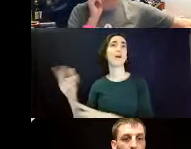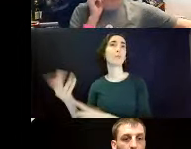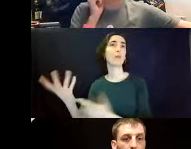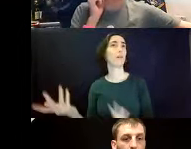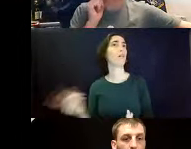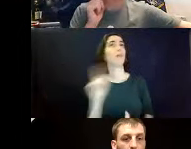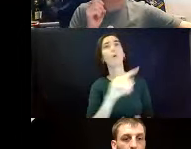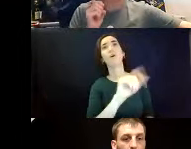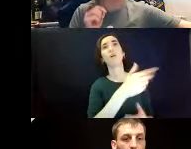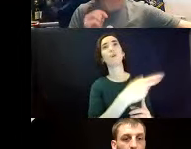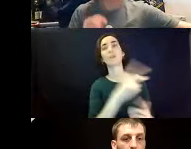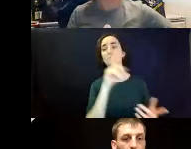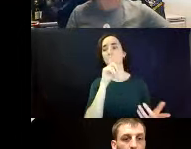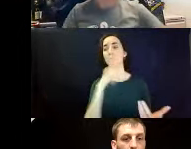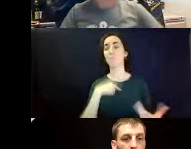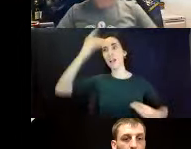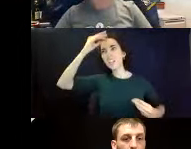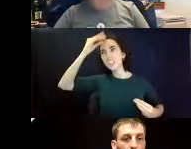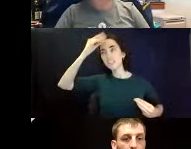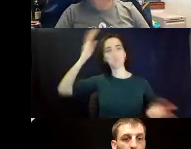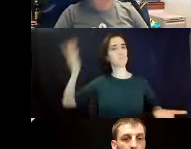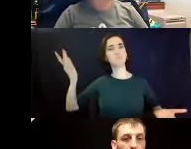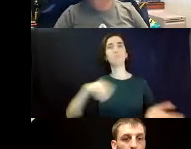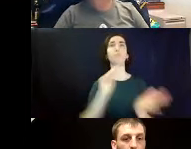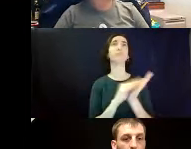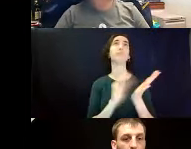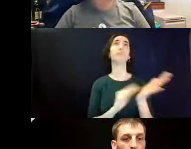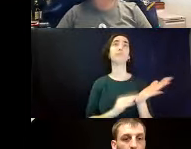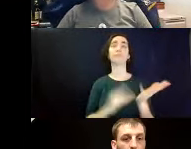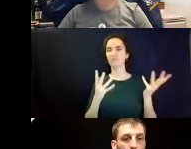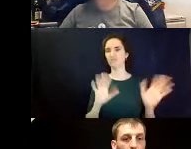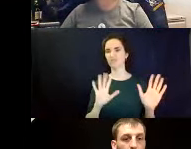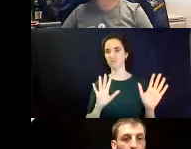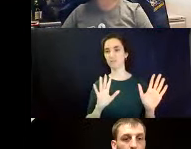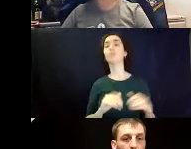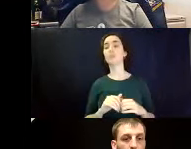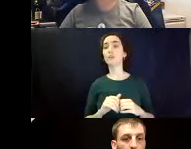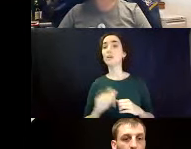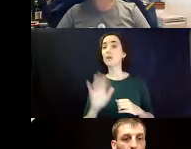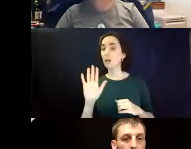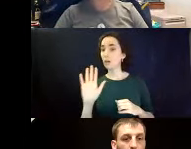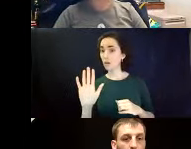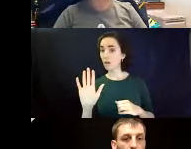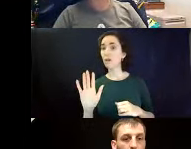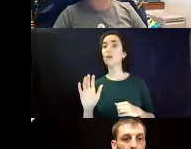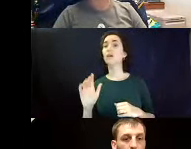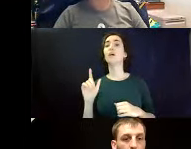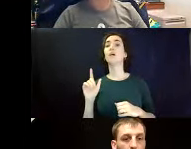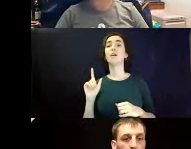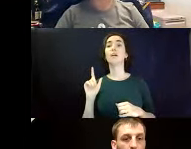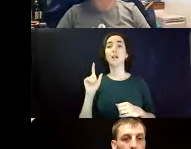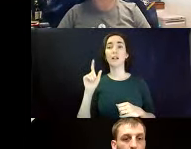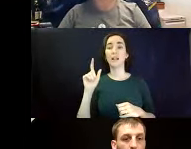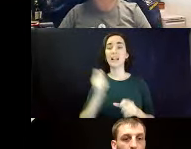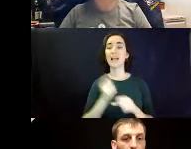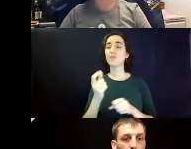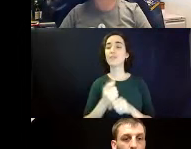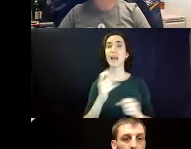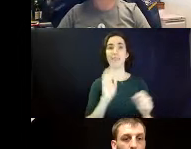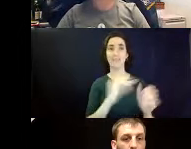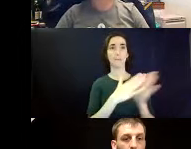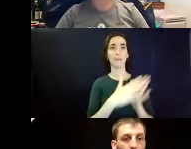but I didn't put much thought into it. And it wasn't until I kind of replicated the same plan every year. It wasn't